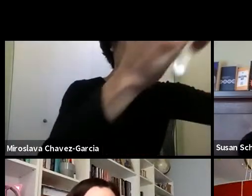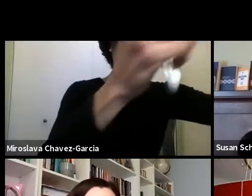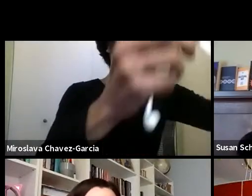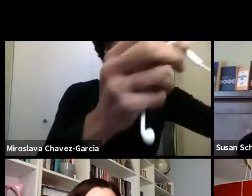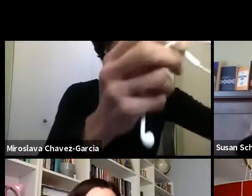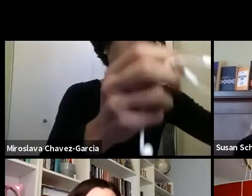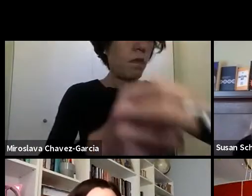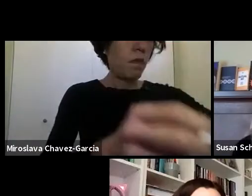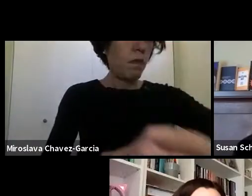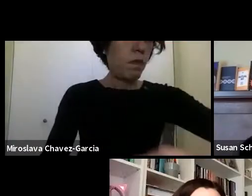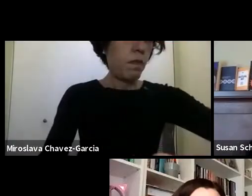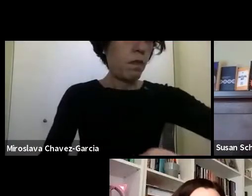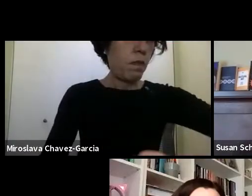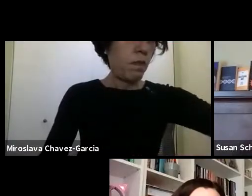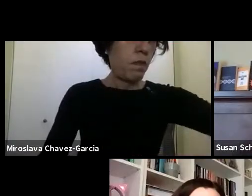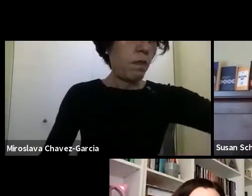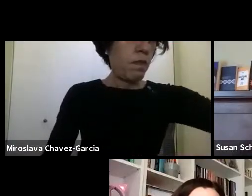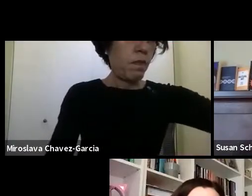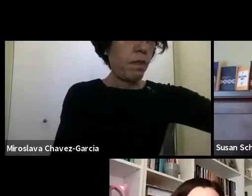but